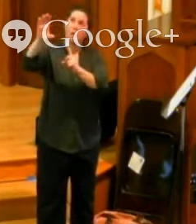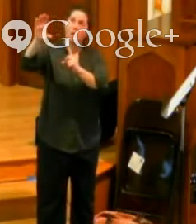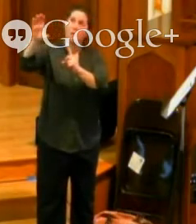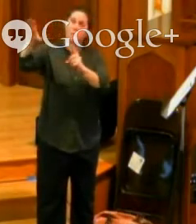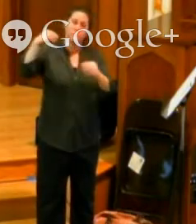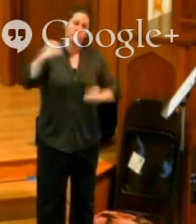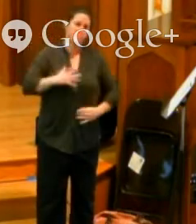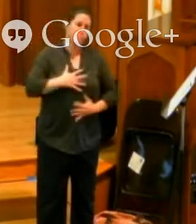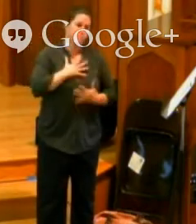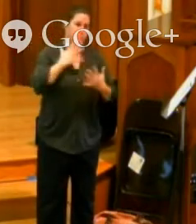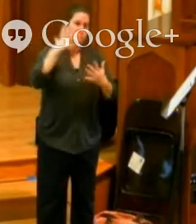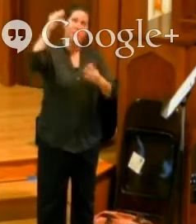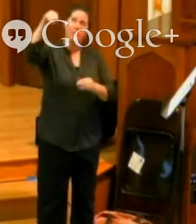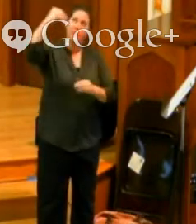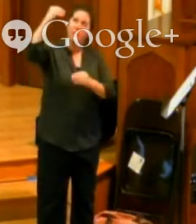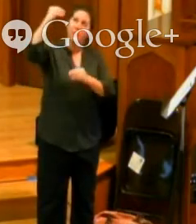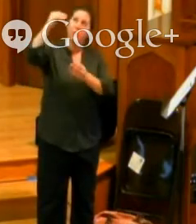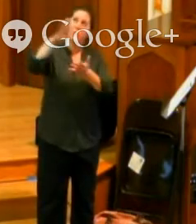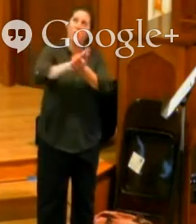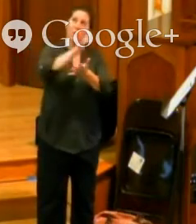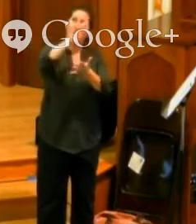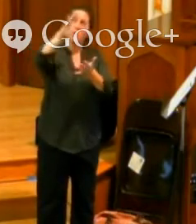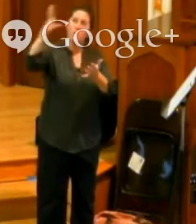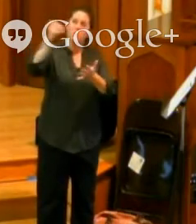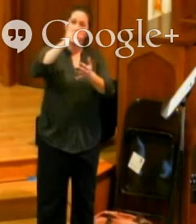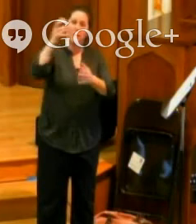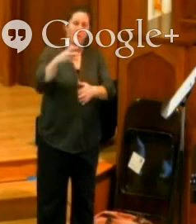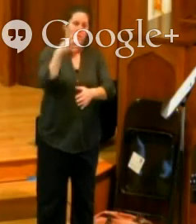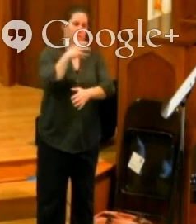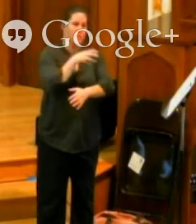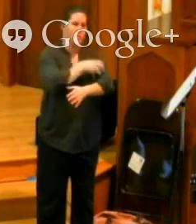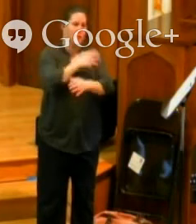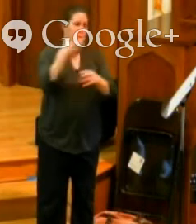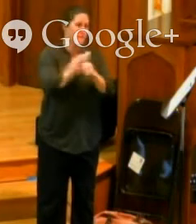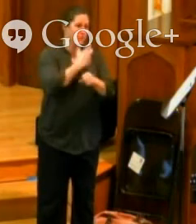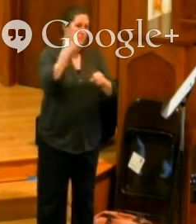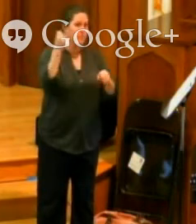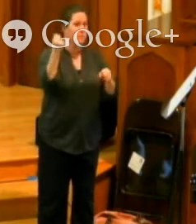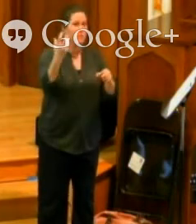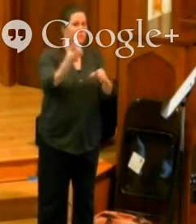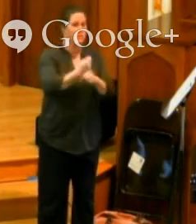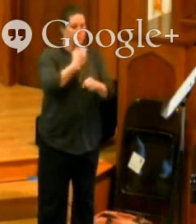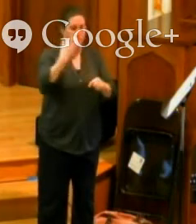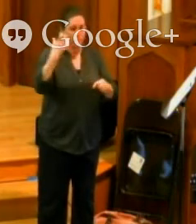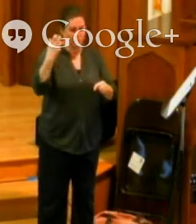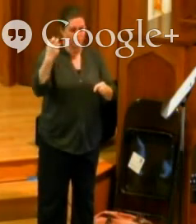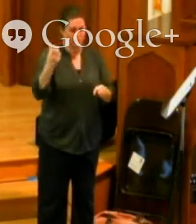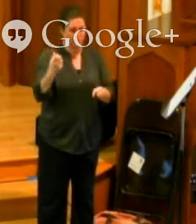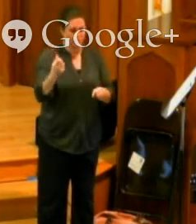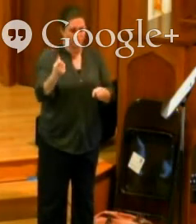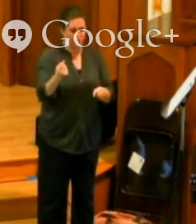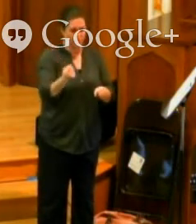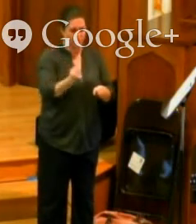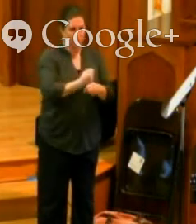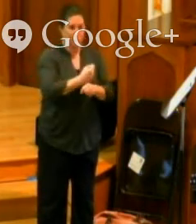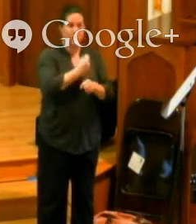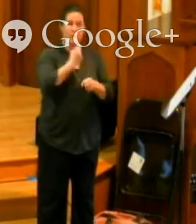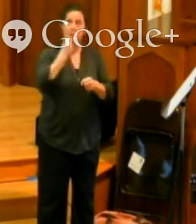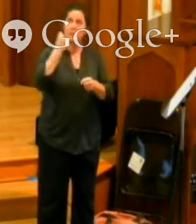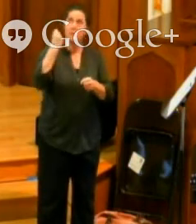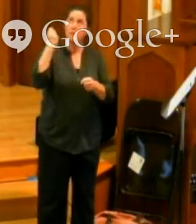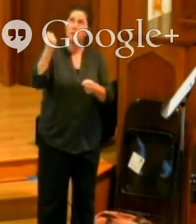cross. In every victory, let it be said of